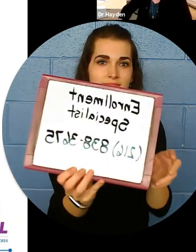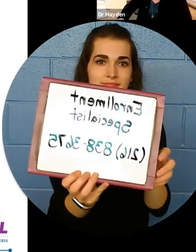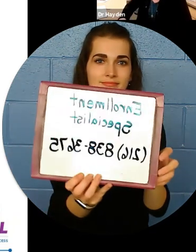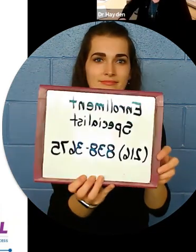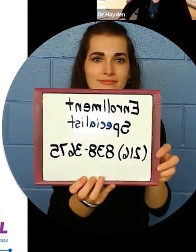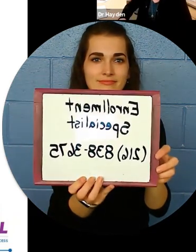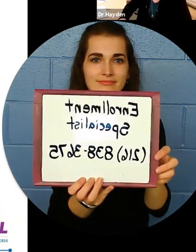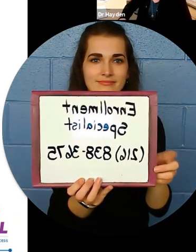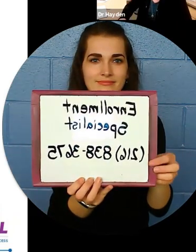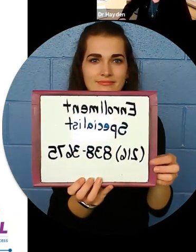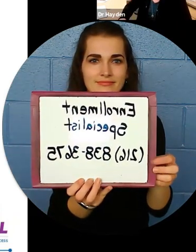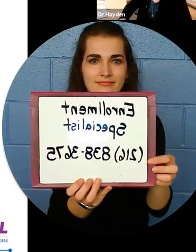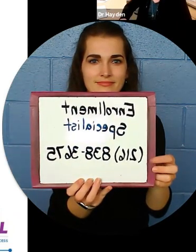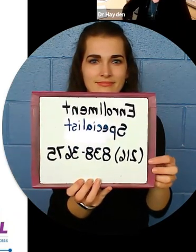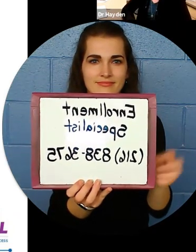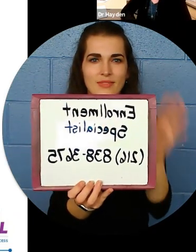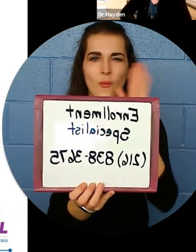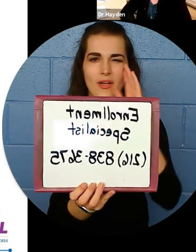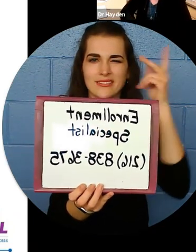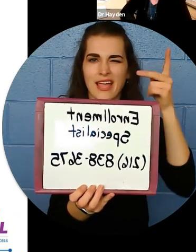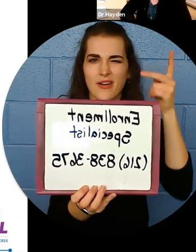838-3675 and they will take care of that for you.